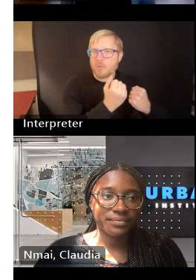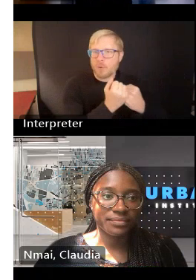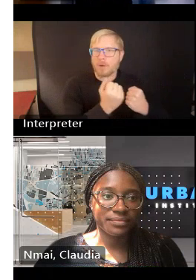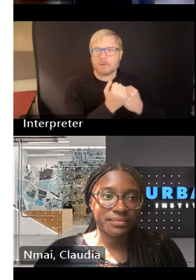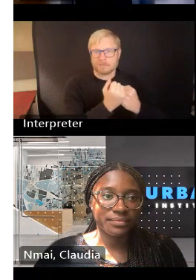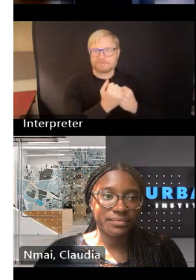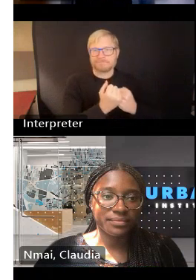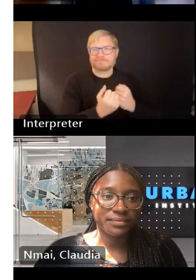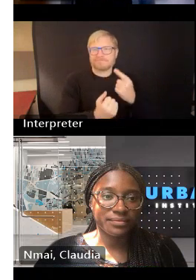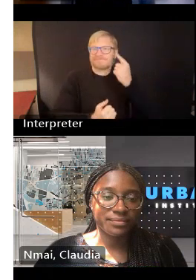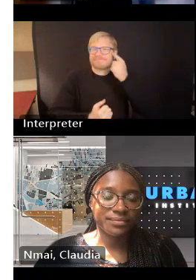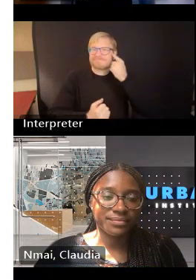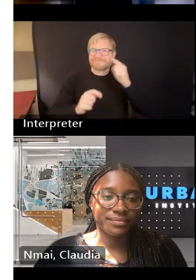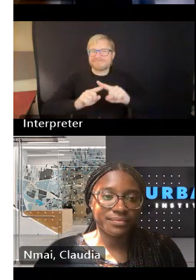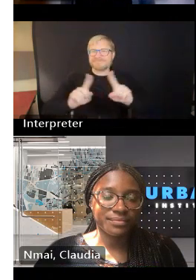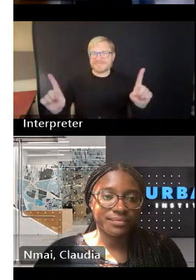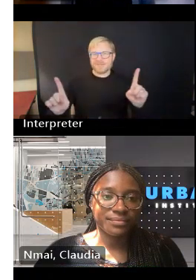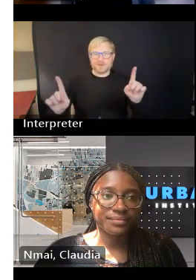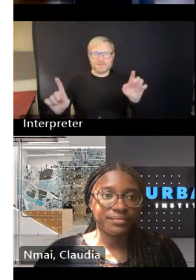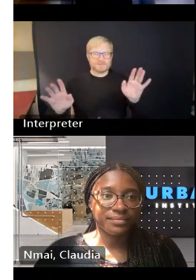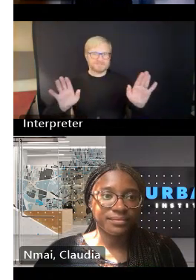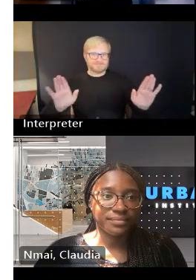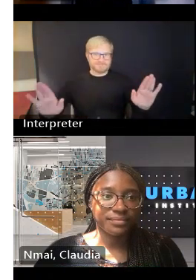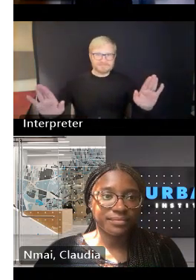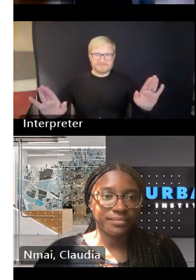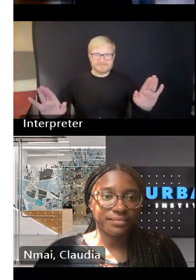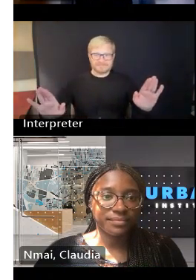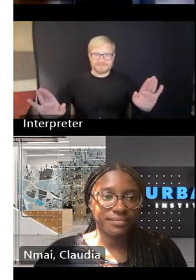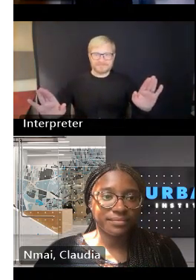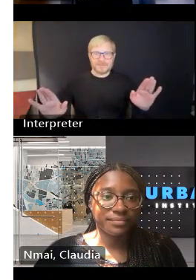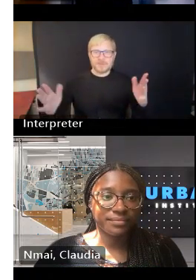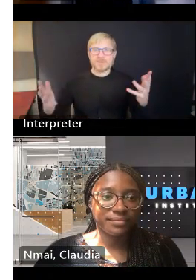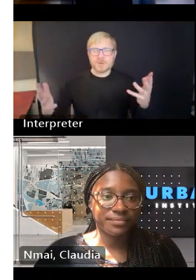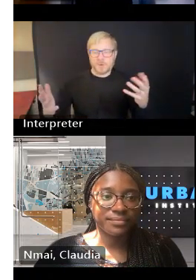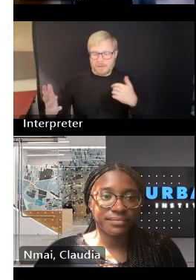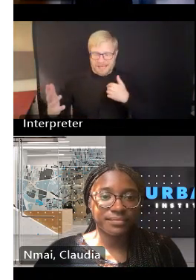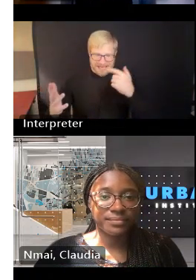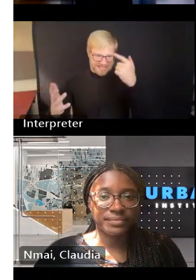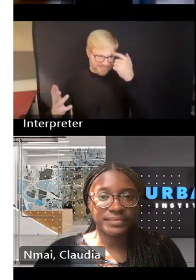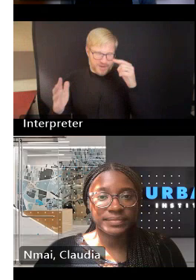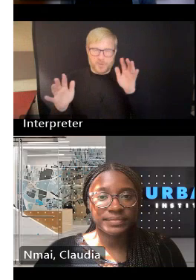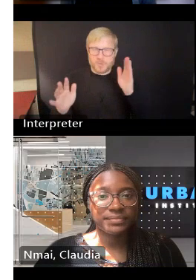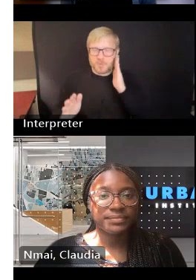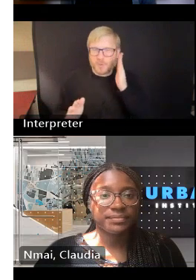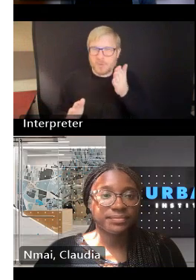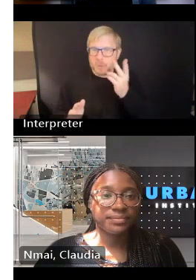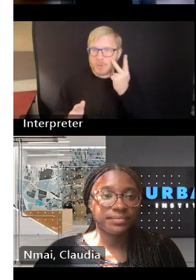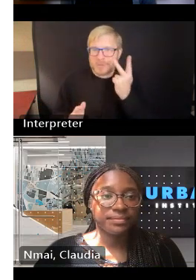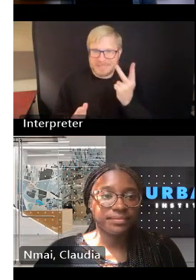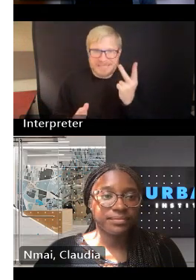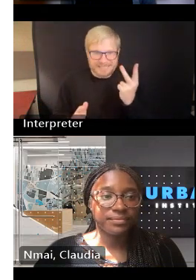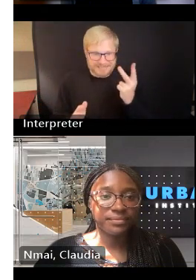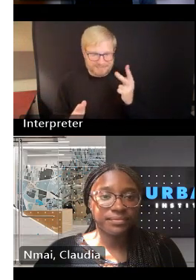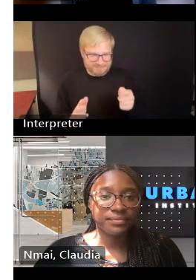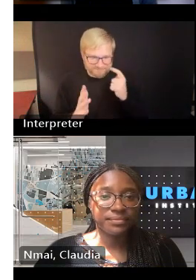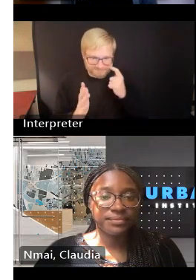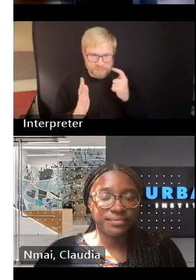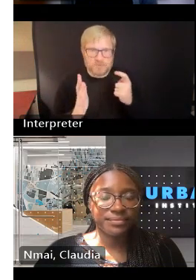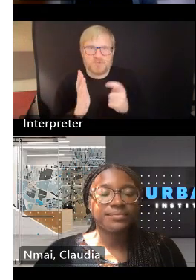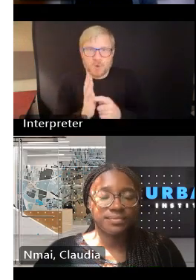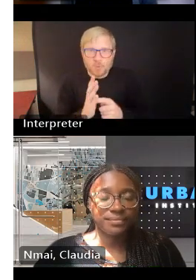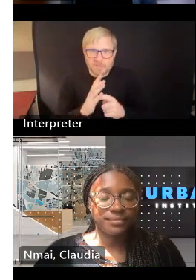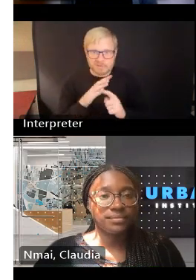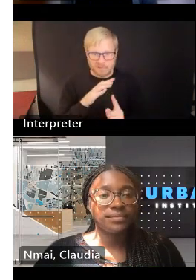that shows up in any of our, whatever we want to plan or orchestrate or invite people into. I think that distinction